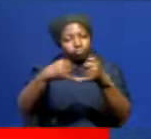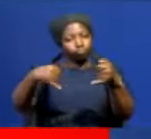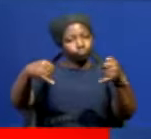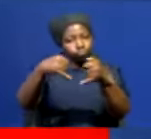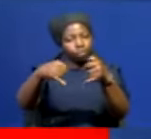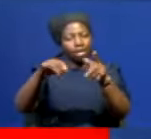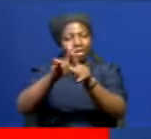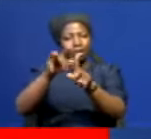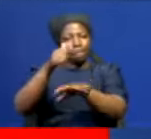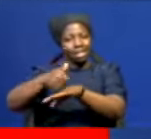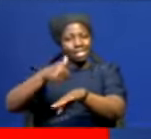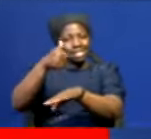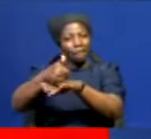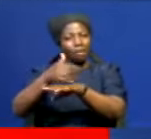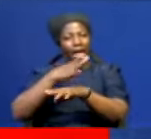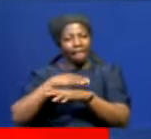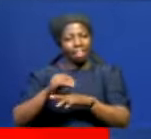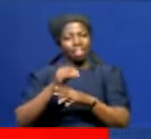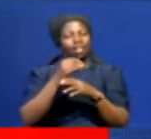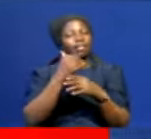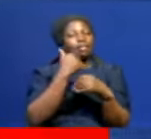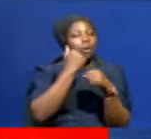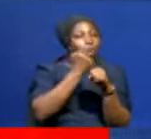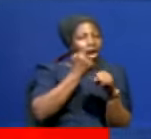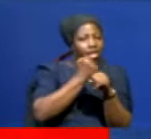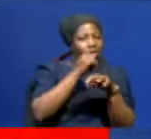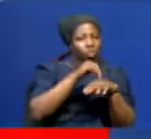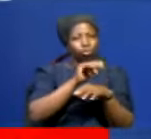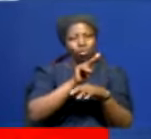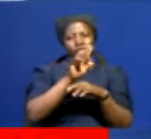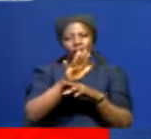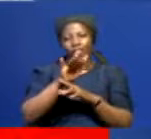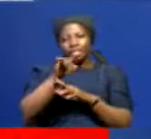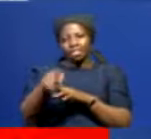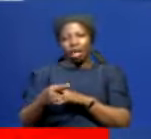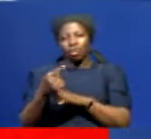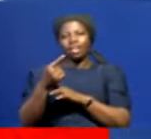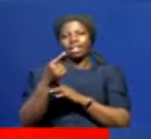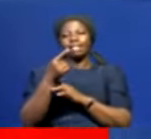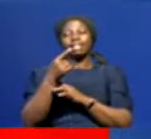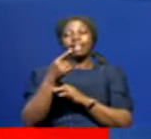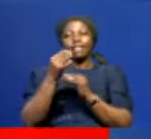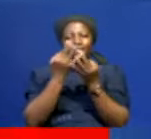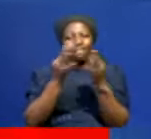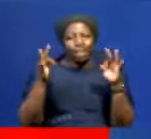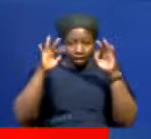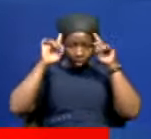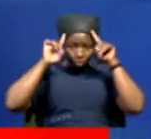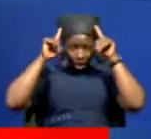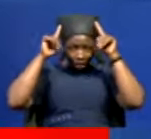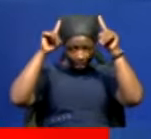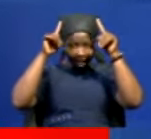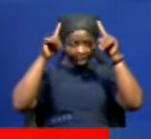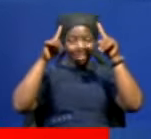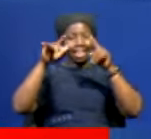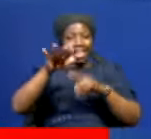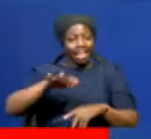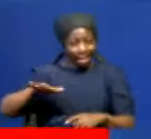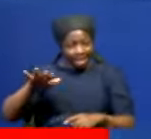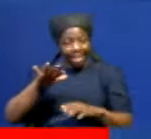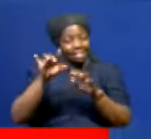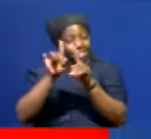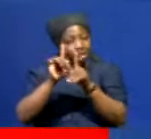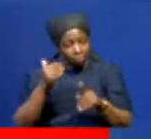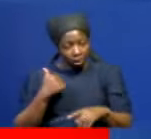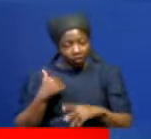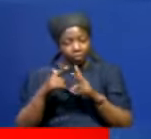establishment and operationalization of 25,000 free Wi-Fi hotspots. We have also embarked on the setting